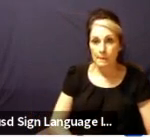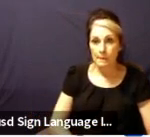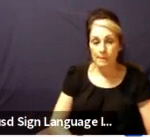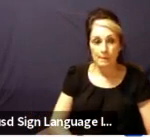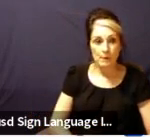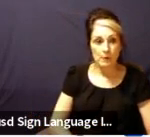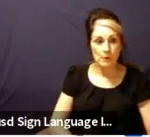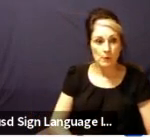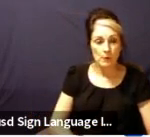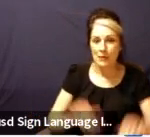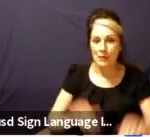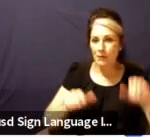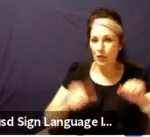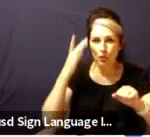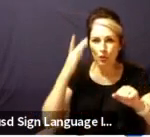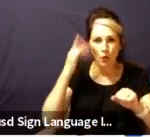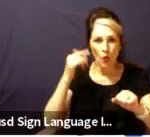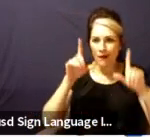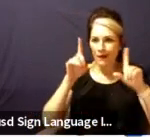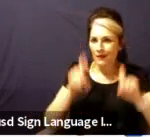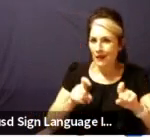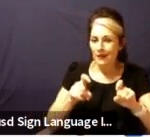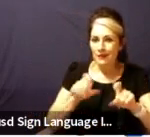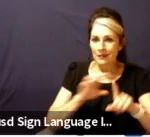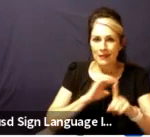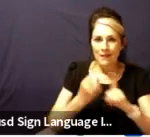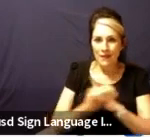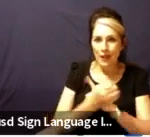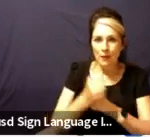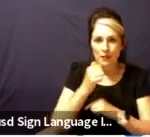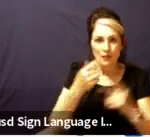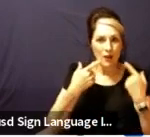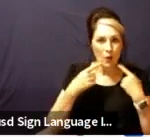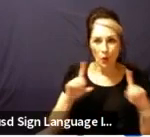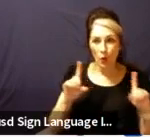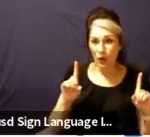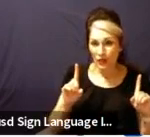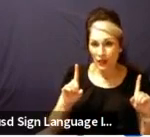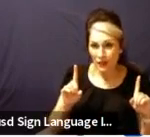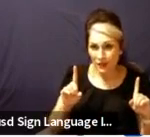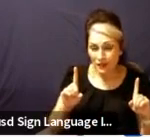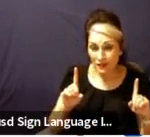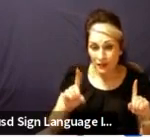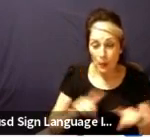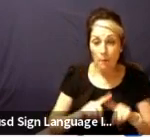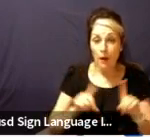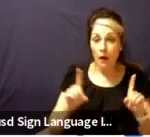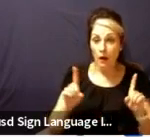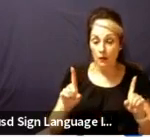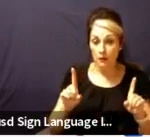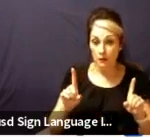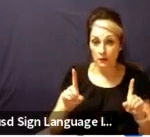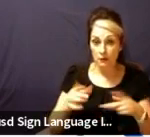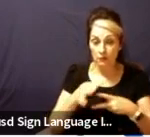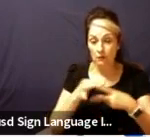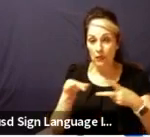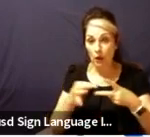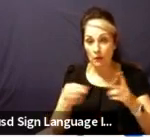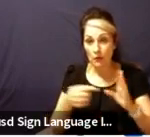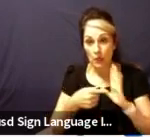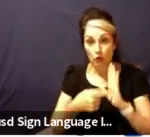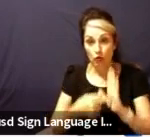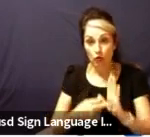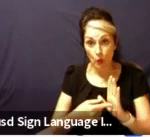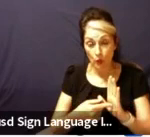I'm not sure why in our test environment this is not working, um, but the options that I was showing